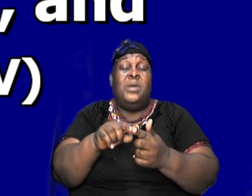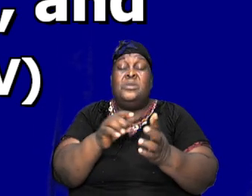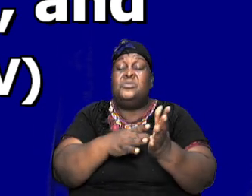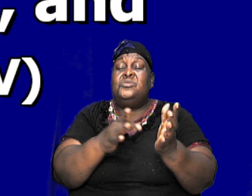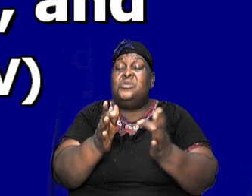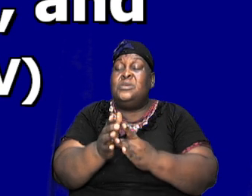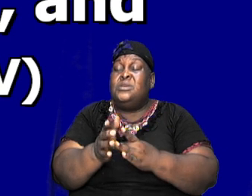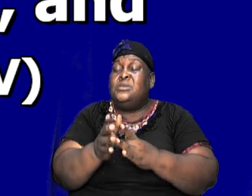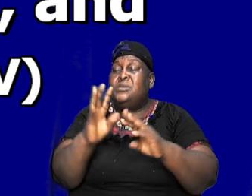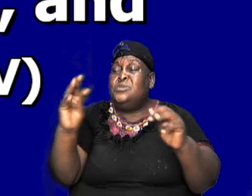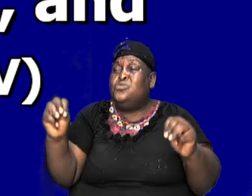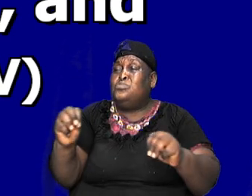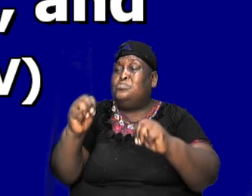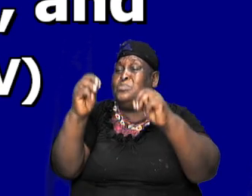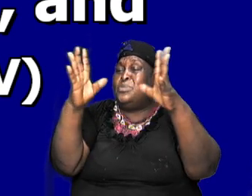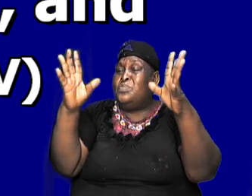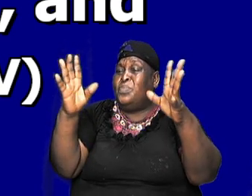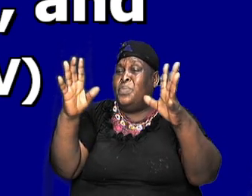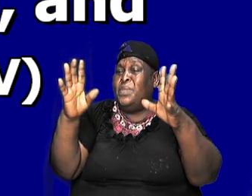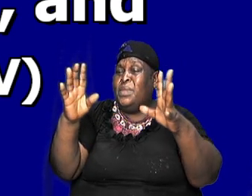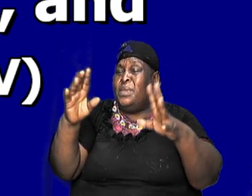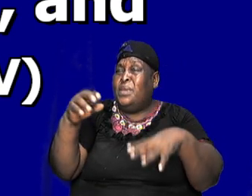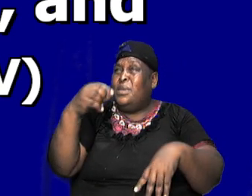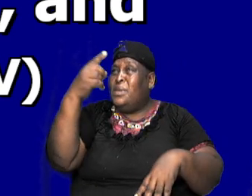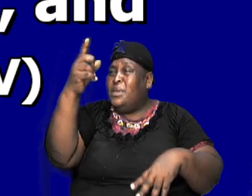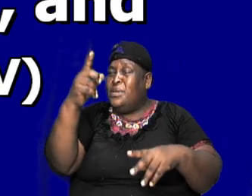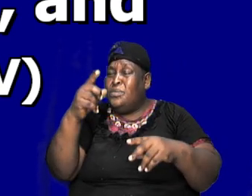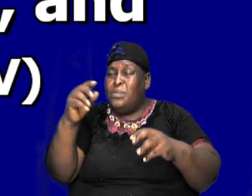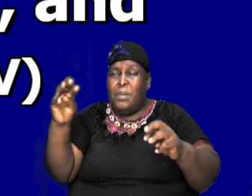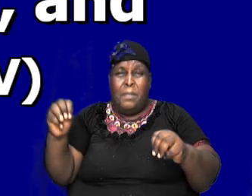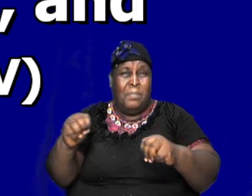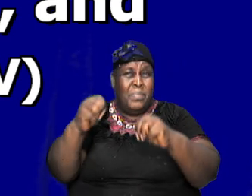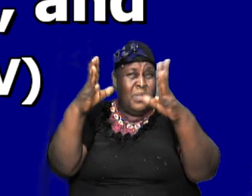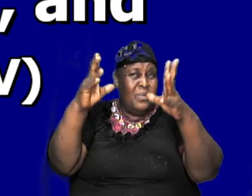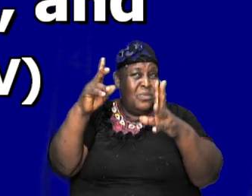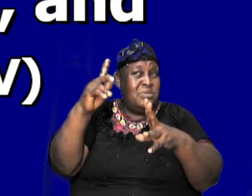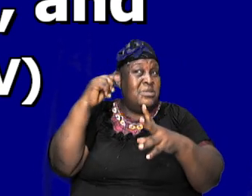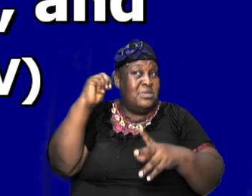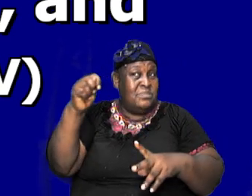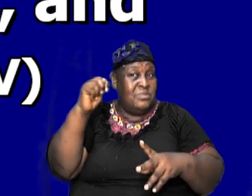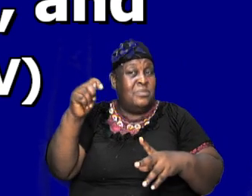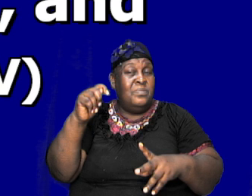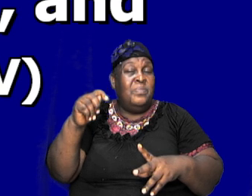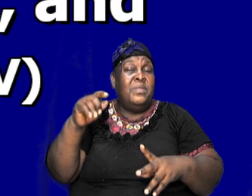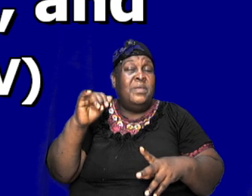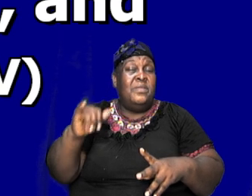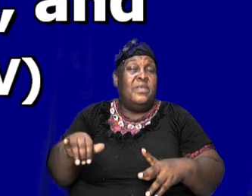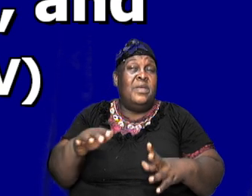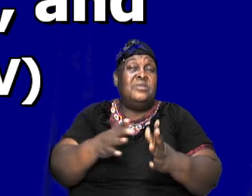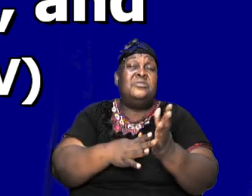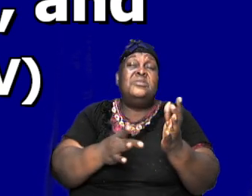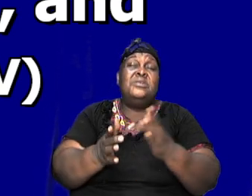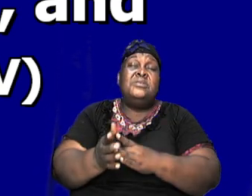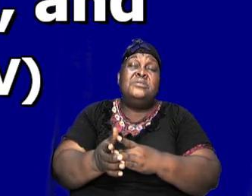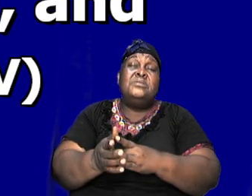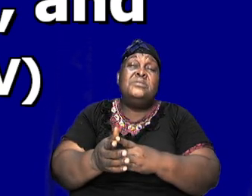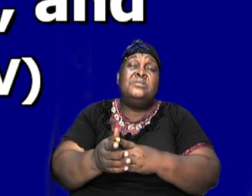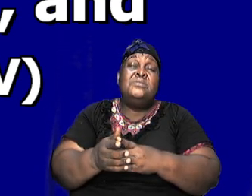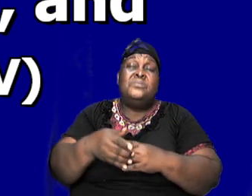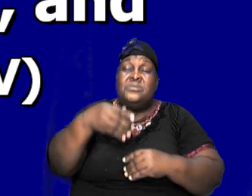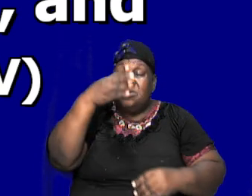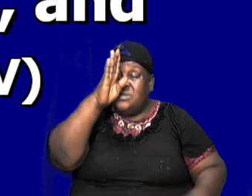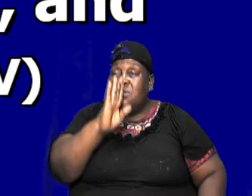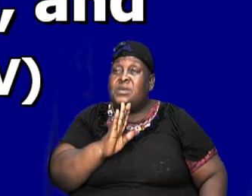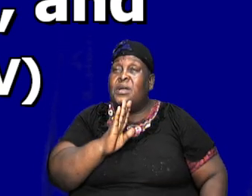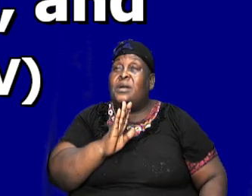did a miracle, he did a miracle, the miracle was a testimony that he was God, you know.